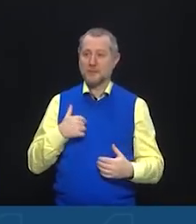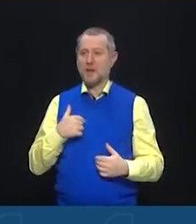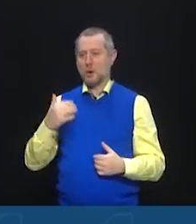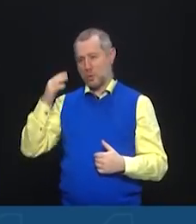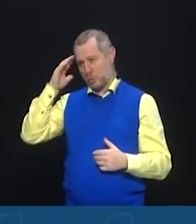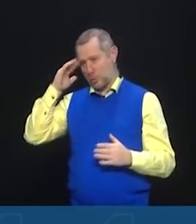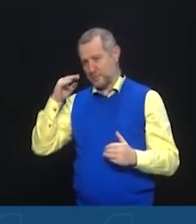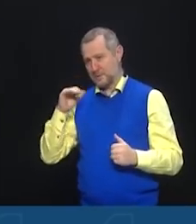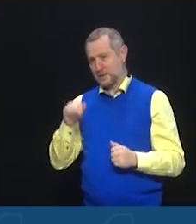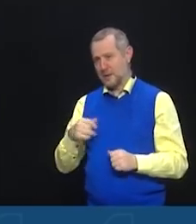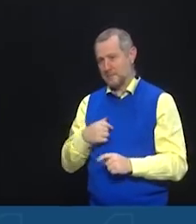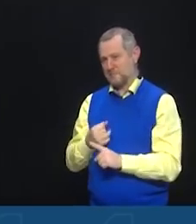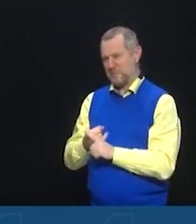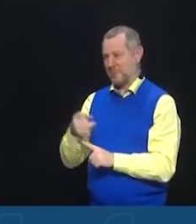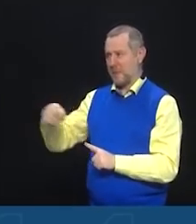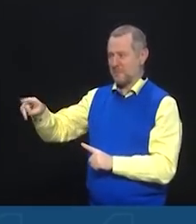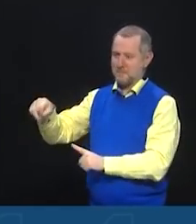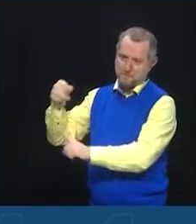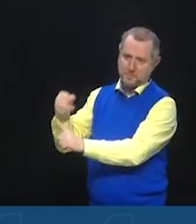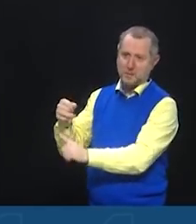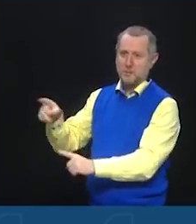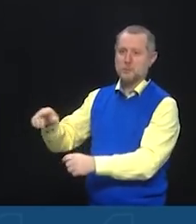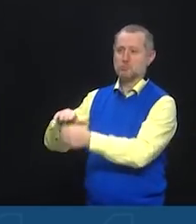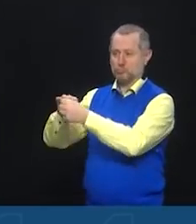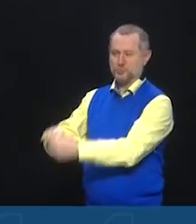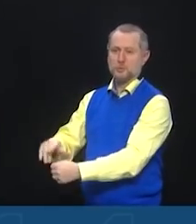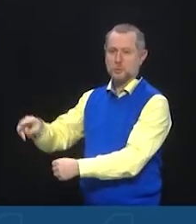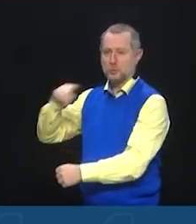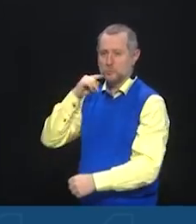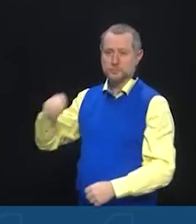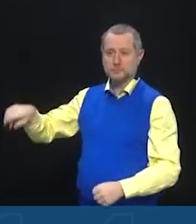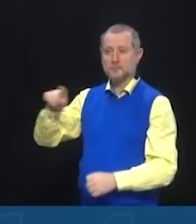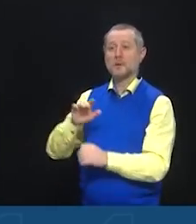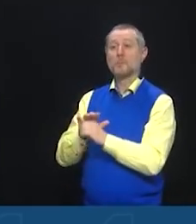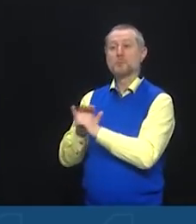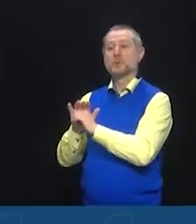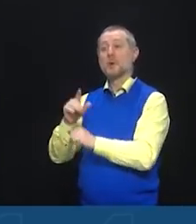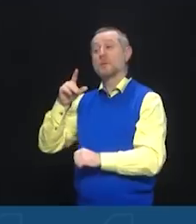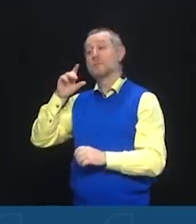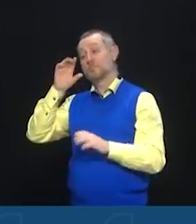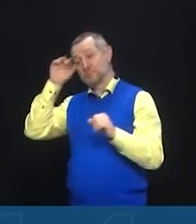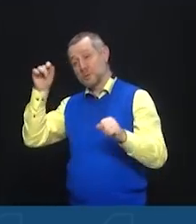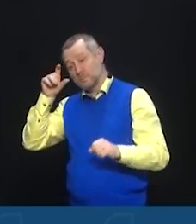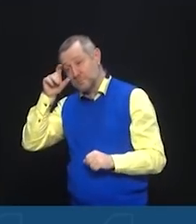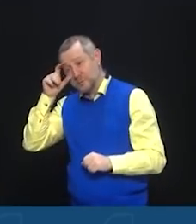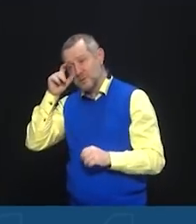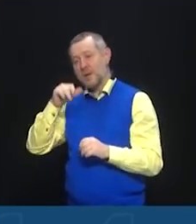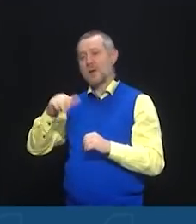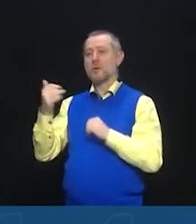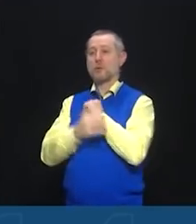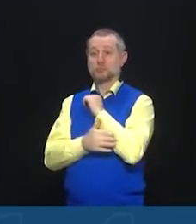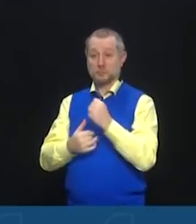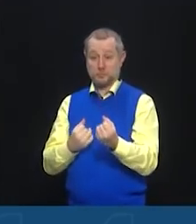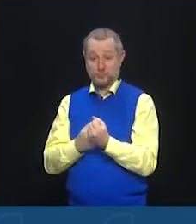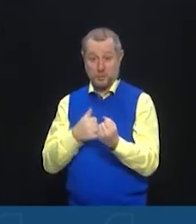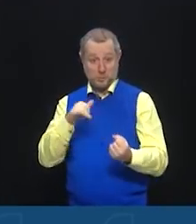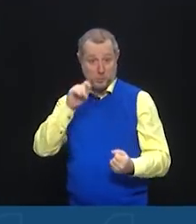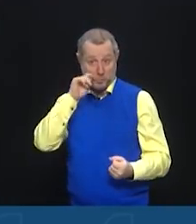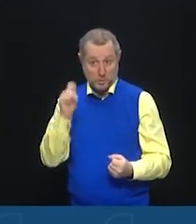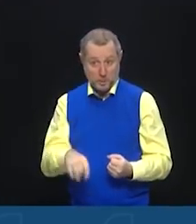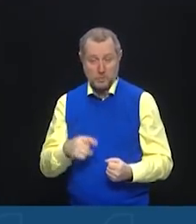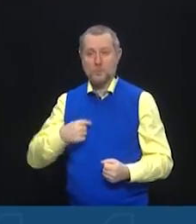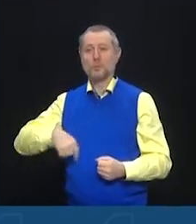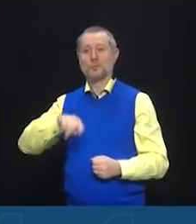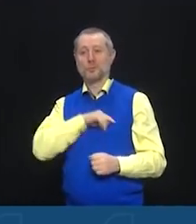with what President Biden is doing, as well as other states who want to stand in solidarity and speak with one voice behind